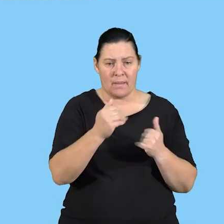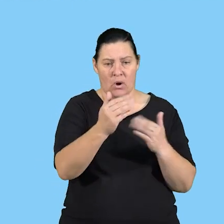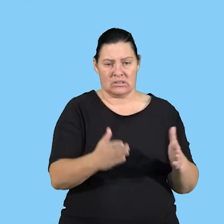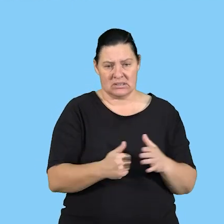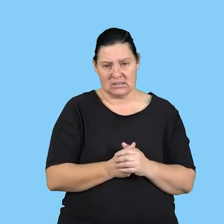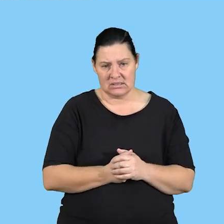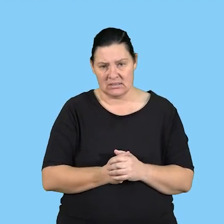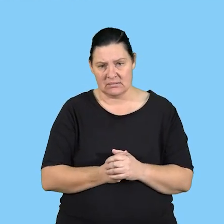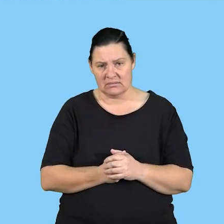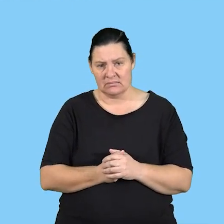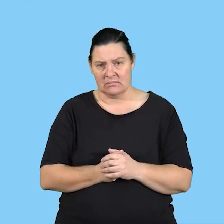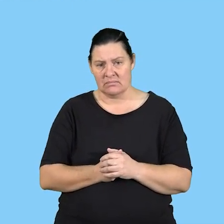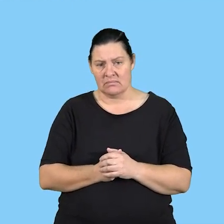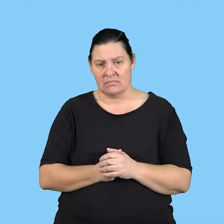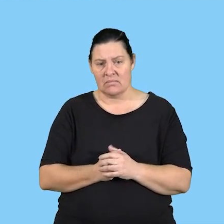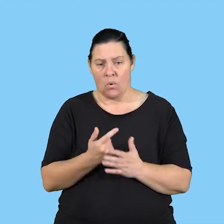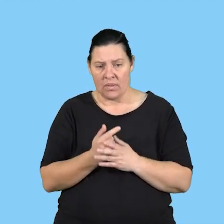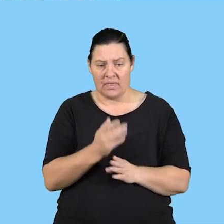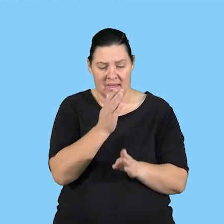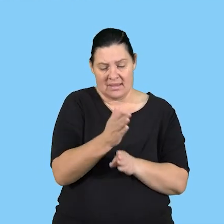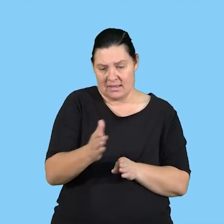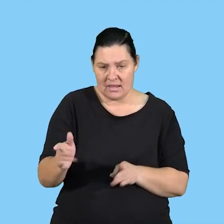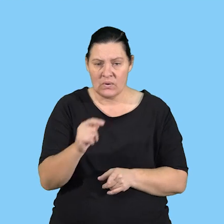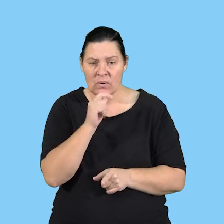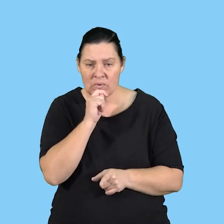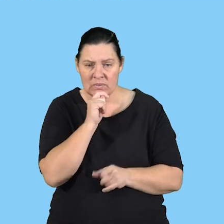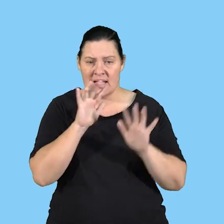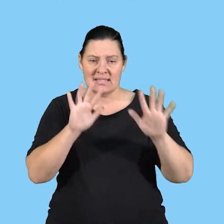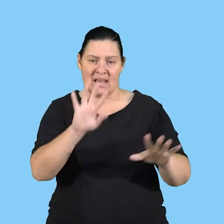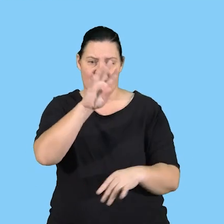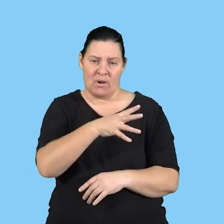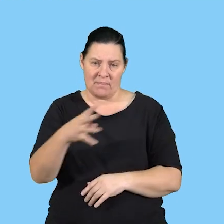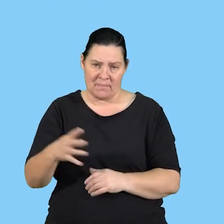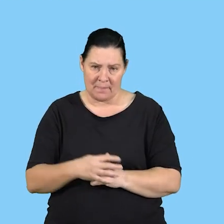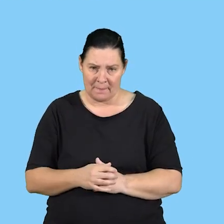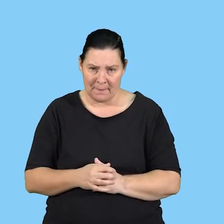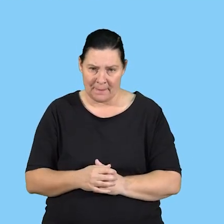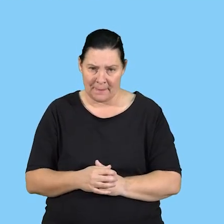box, okay, with its compartments, and we use it as a 10 frame.